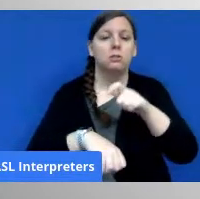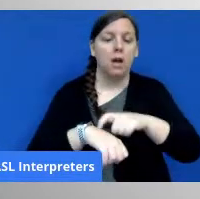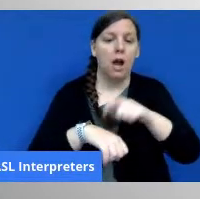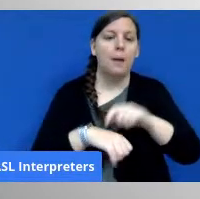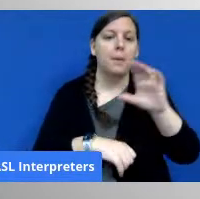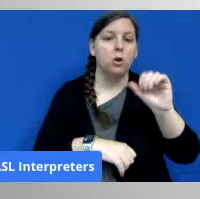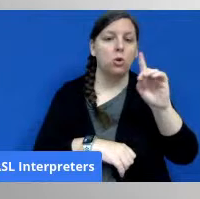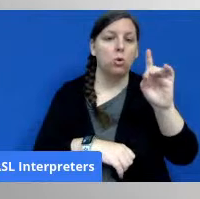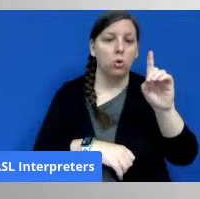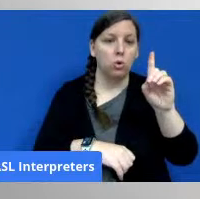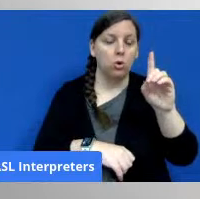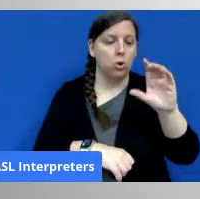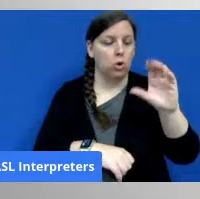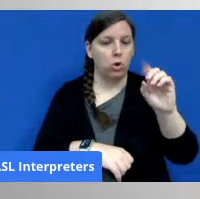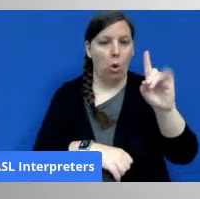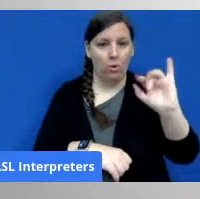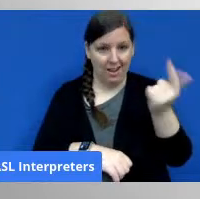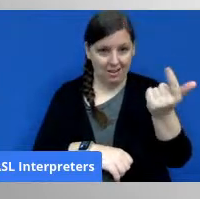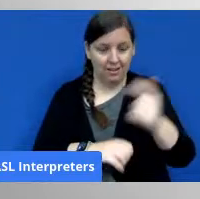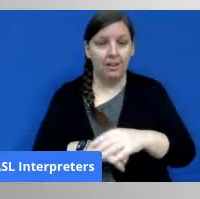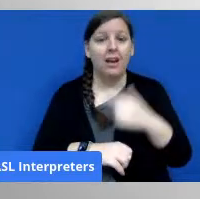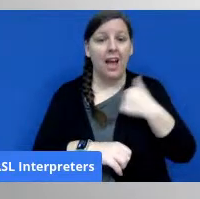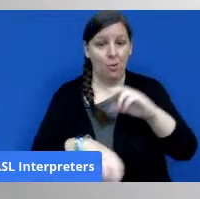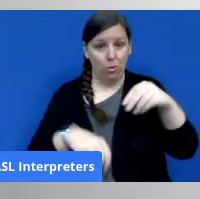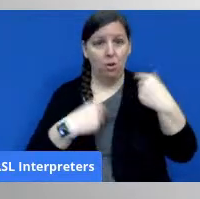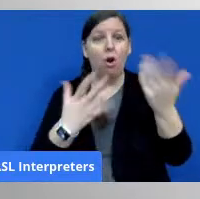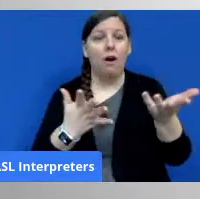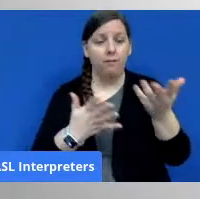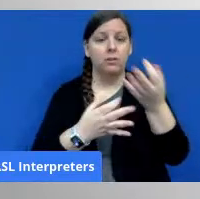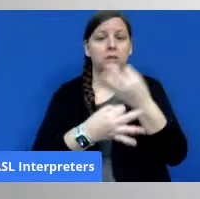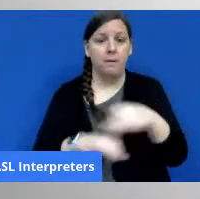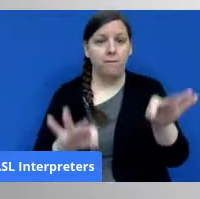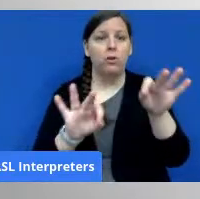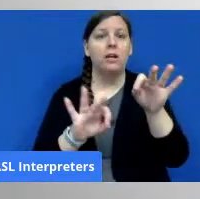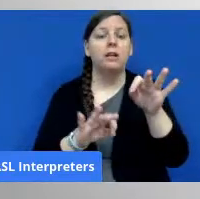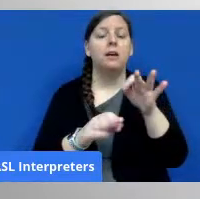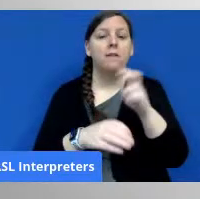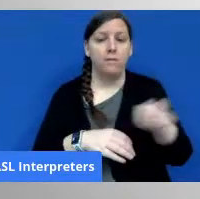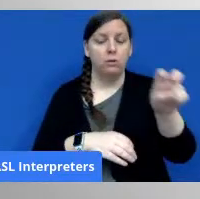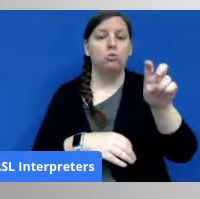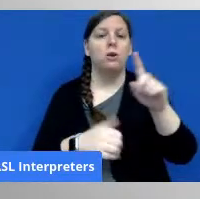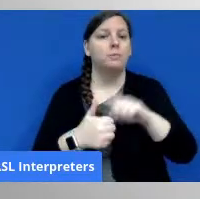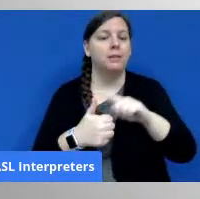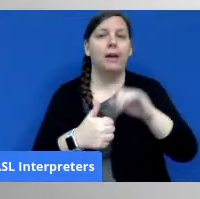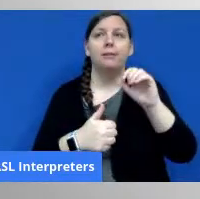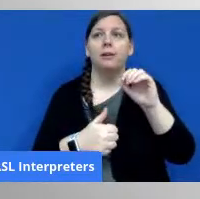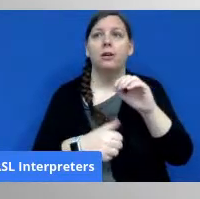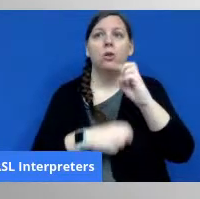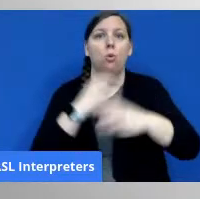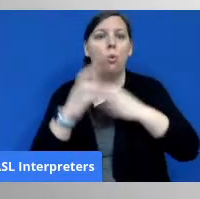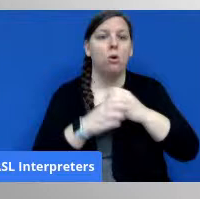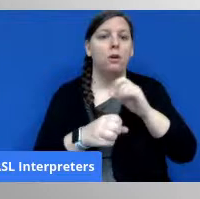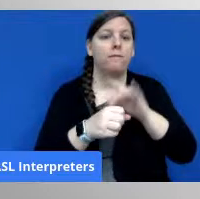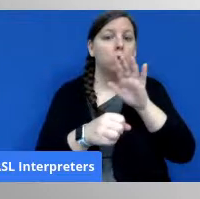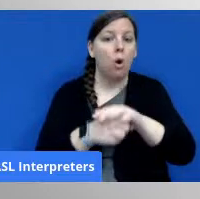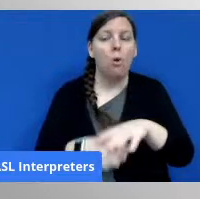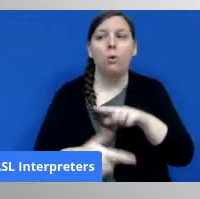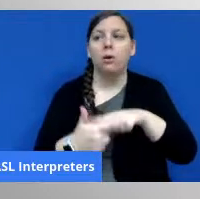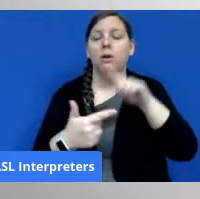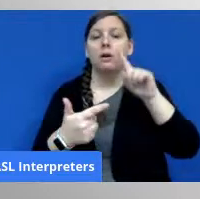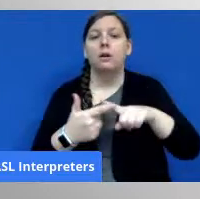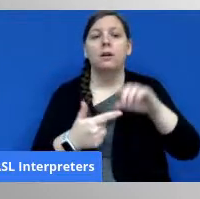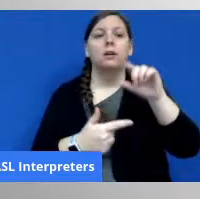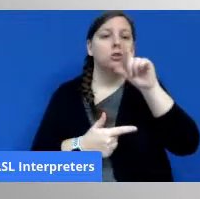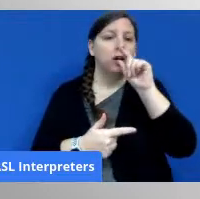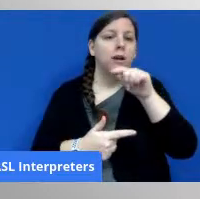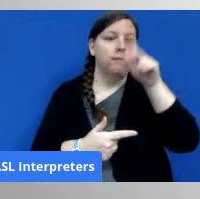those trips were World of Coke, Center for Puppetry Arts, Chick-fil-A Hall of Fame, and the Legoland. And on the